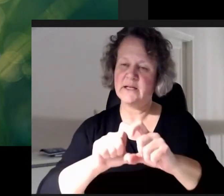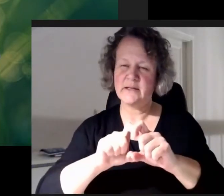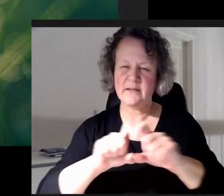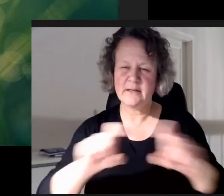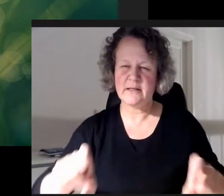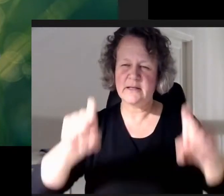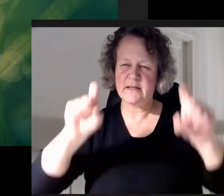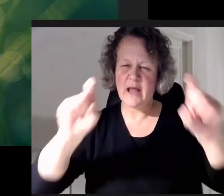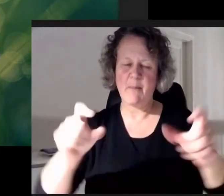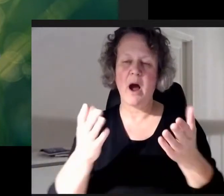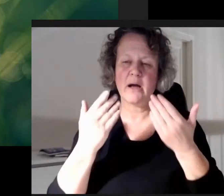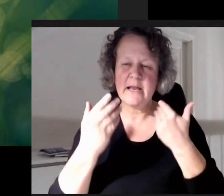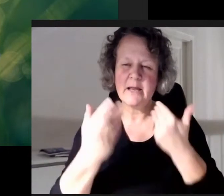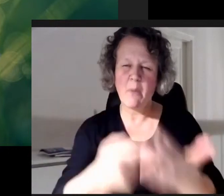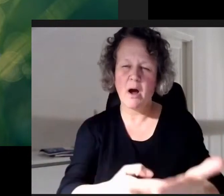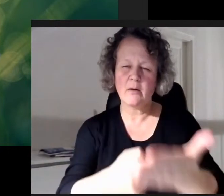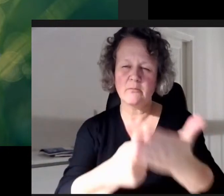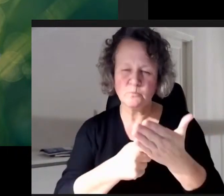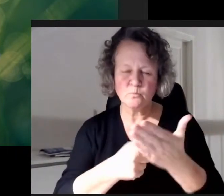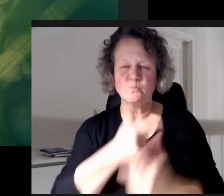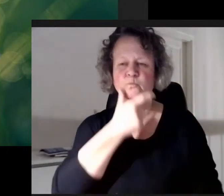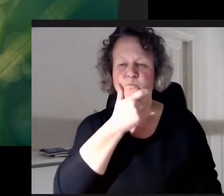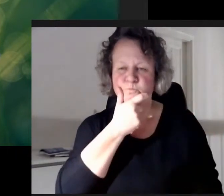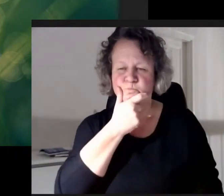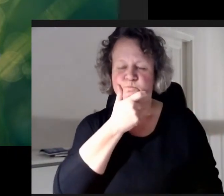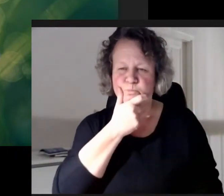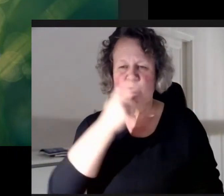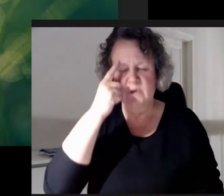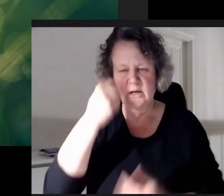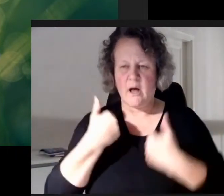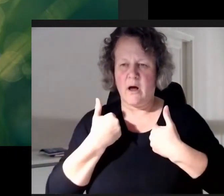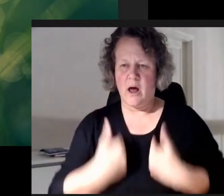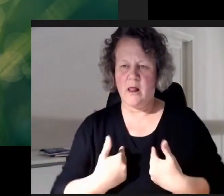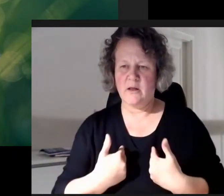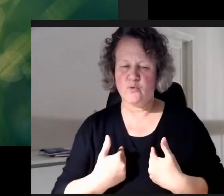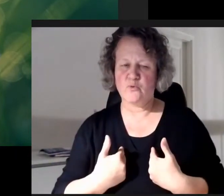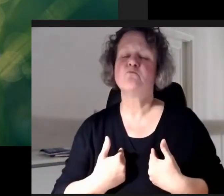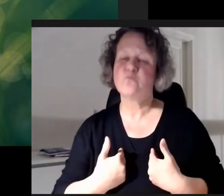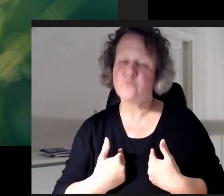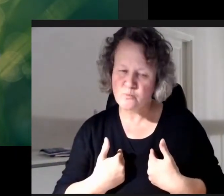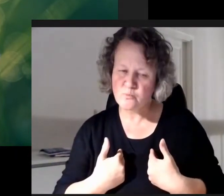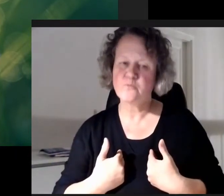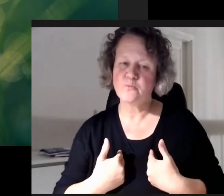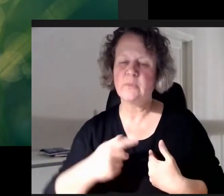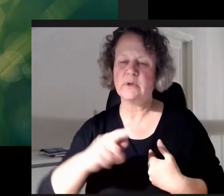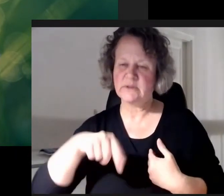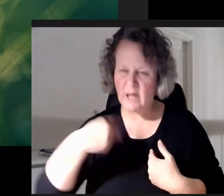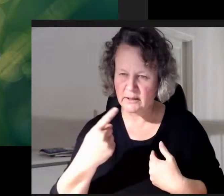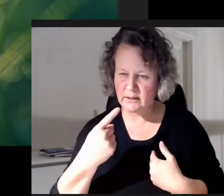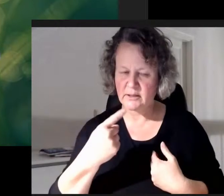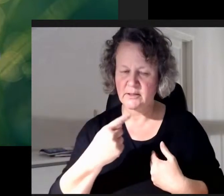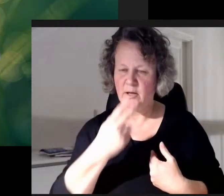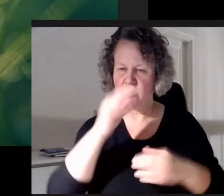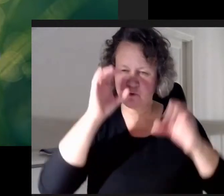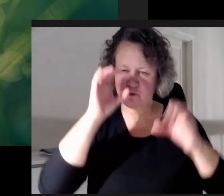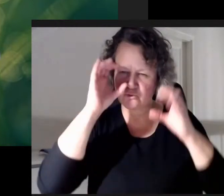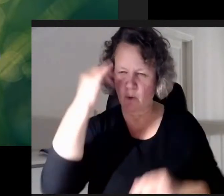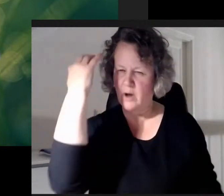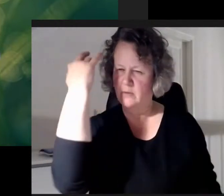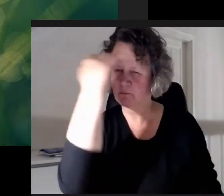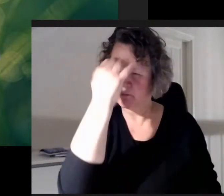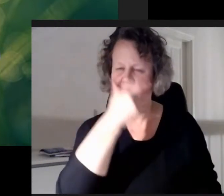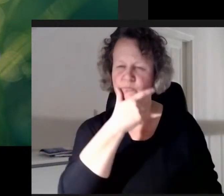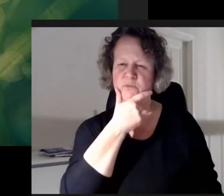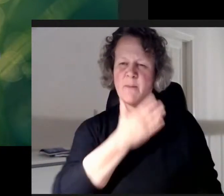If we did everything correct, our spectator will be there at a later stage, realizing certain